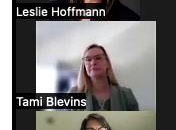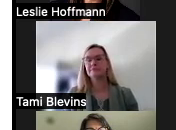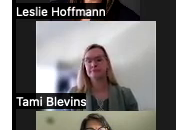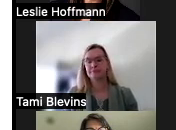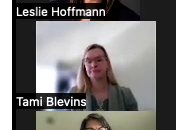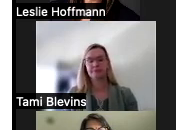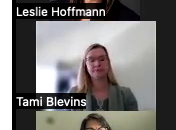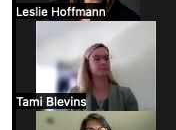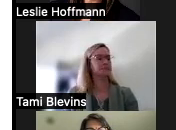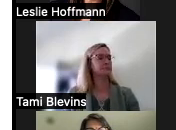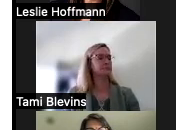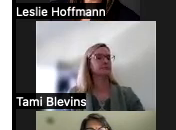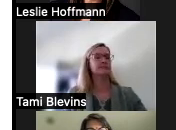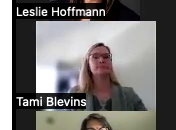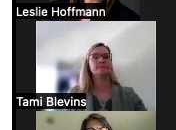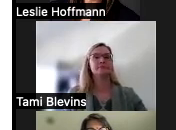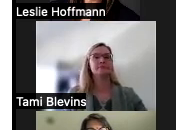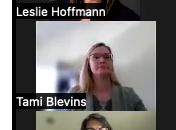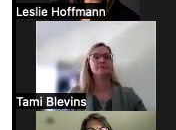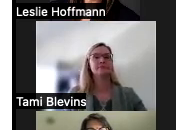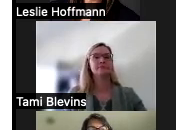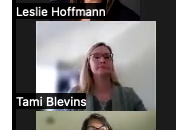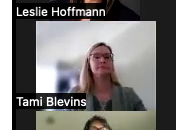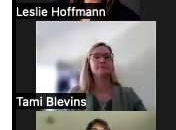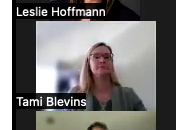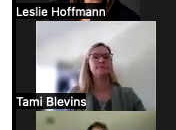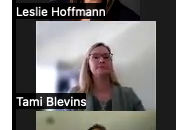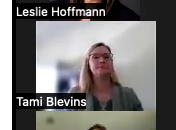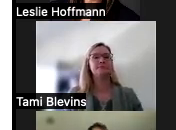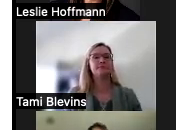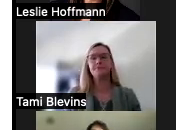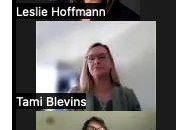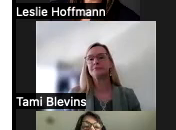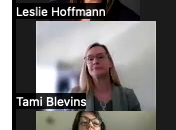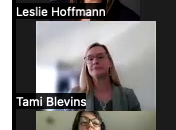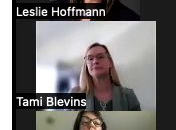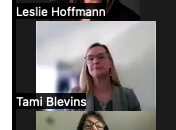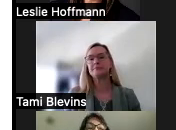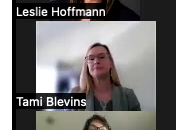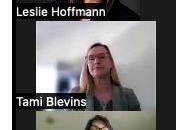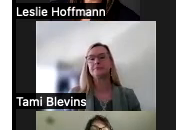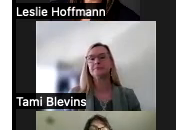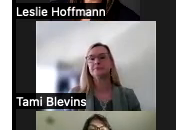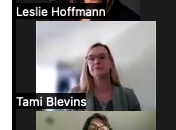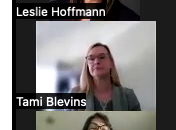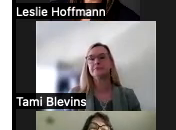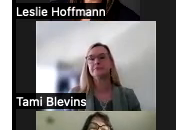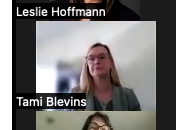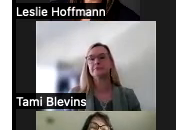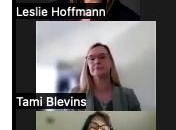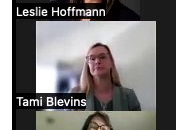then the time that they're spending away from families. And we have seen improvements in that based,